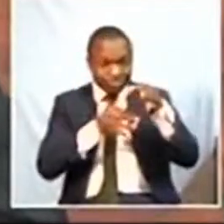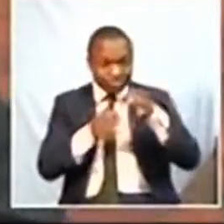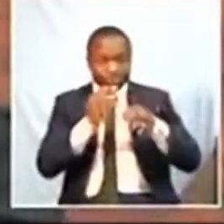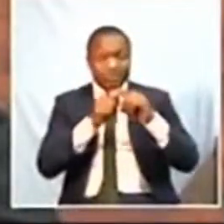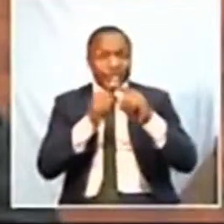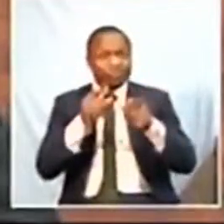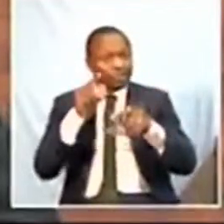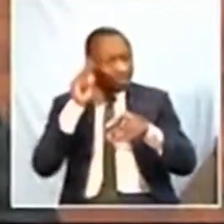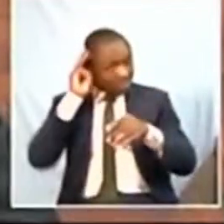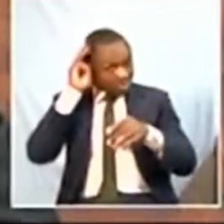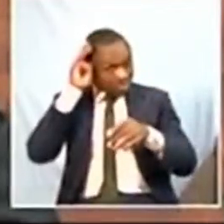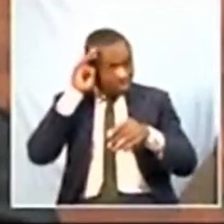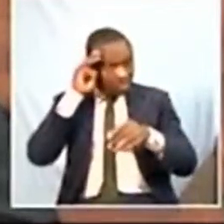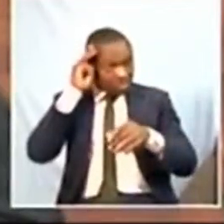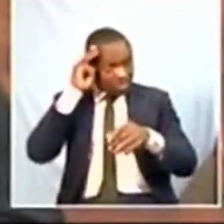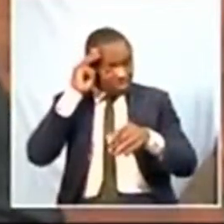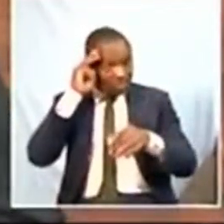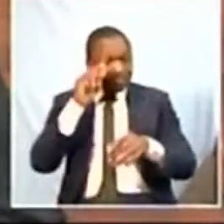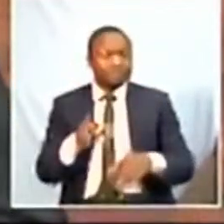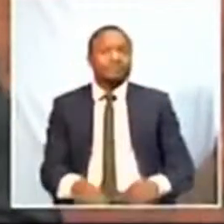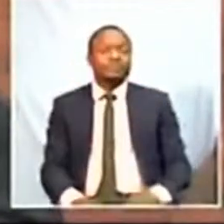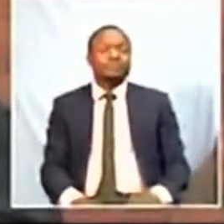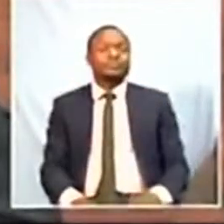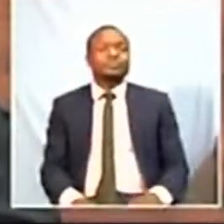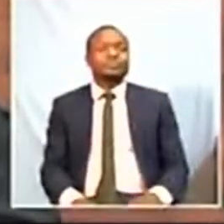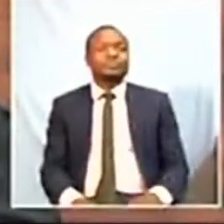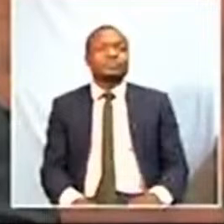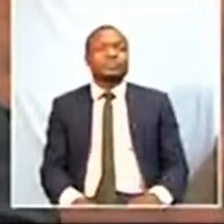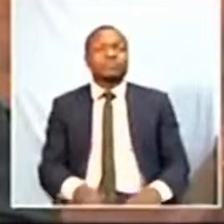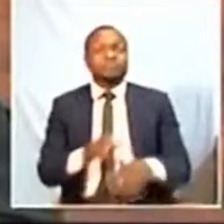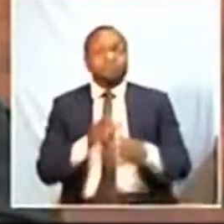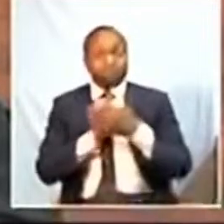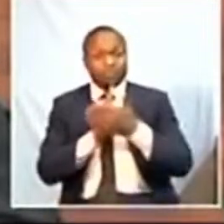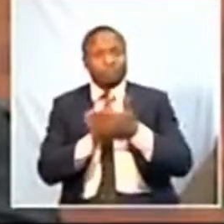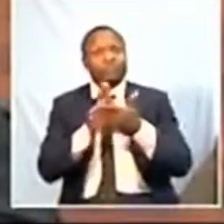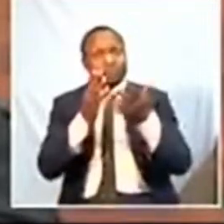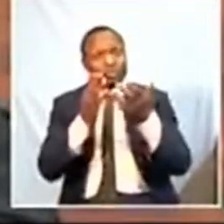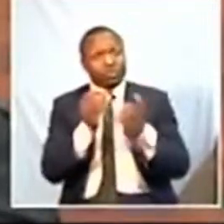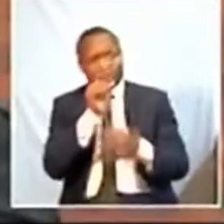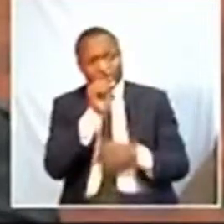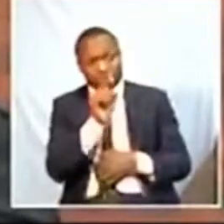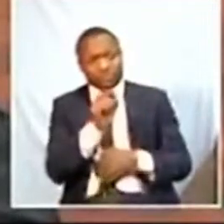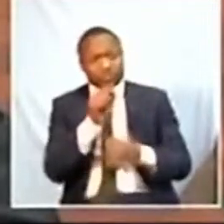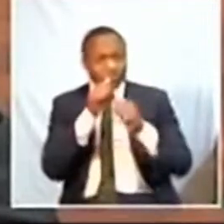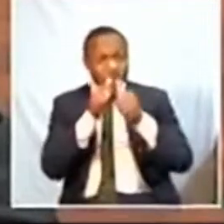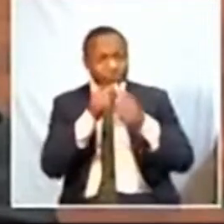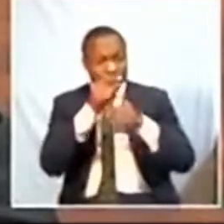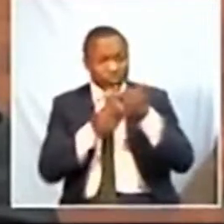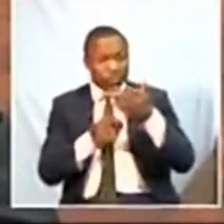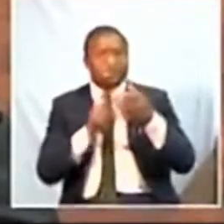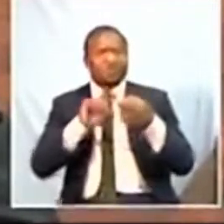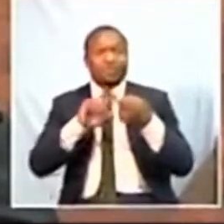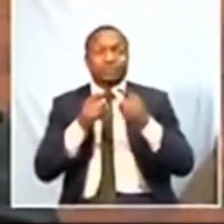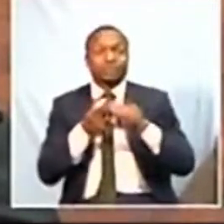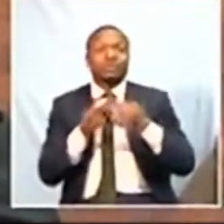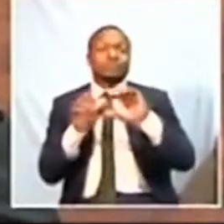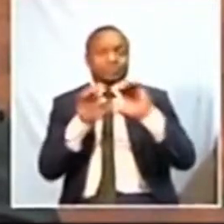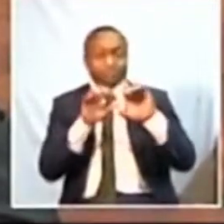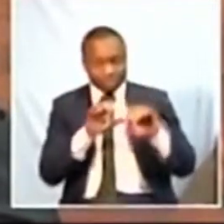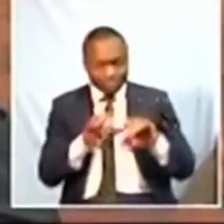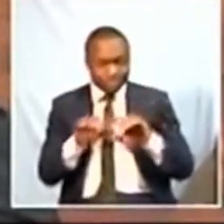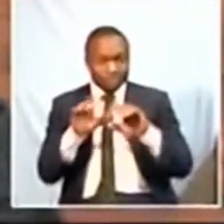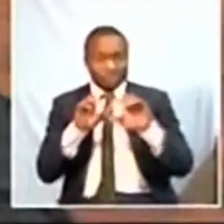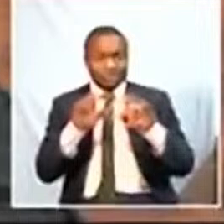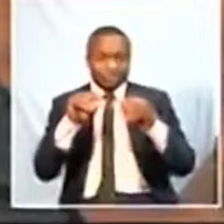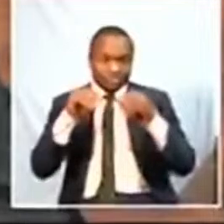ministry, who are our guiding want, we want you to follow what your friends are doing. Because it